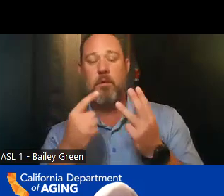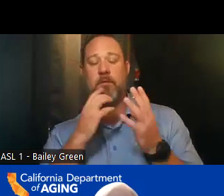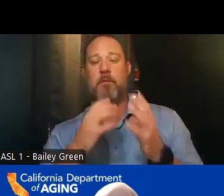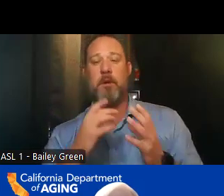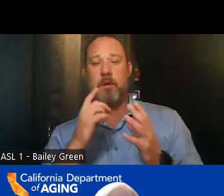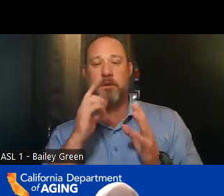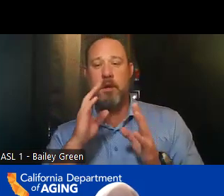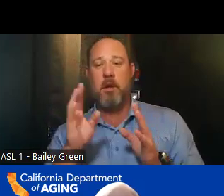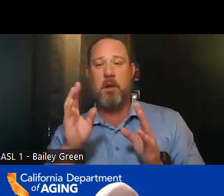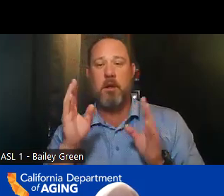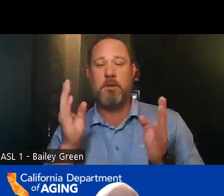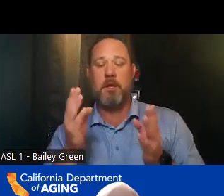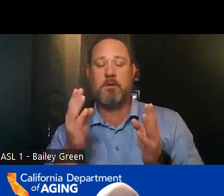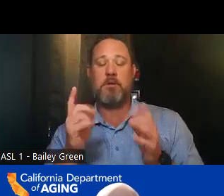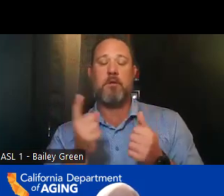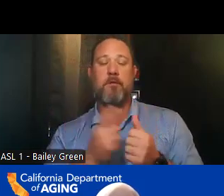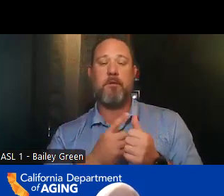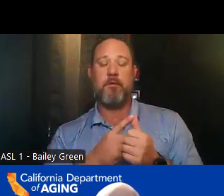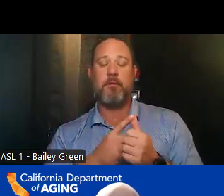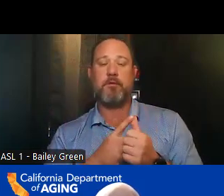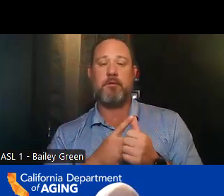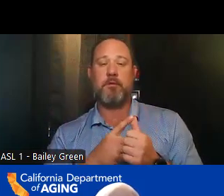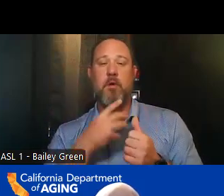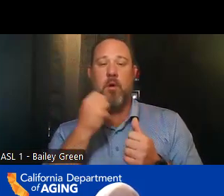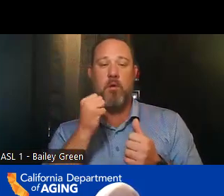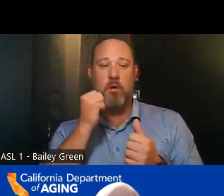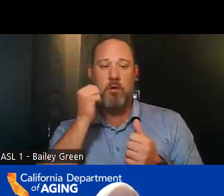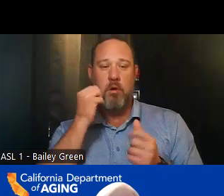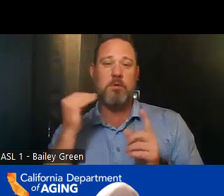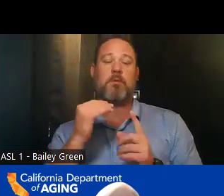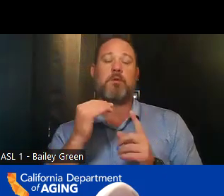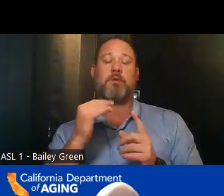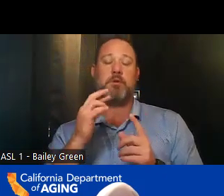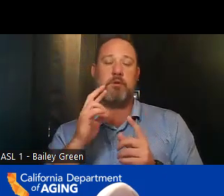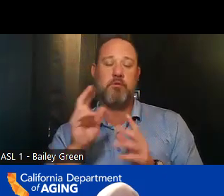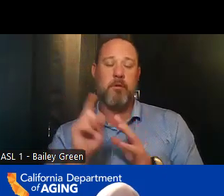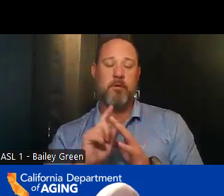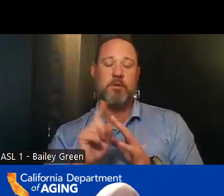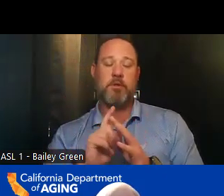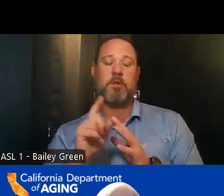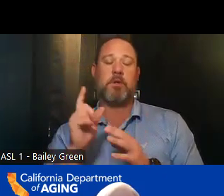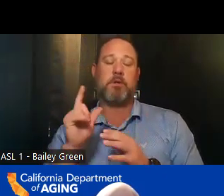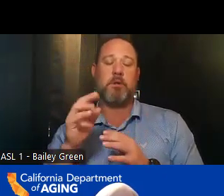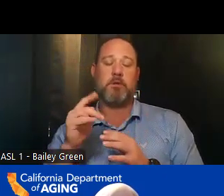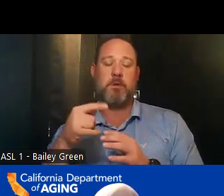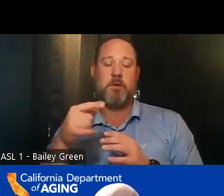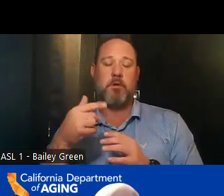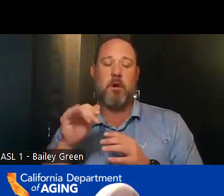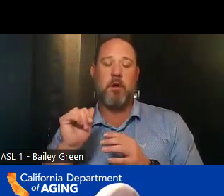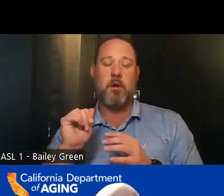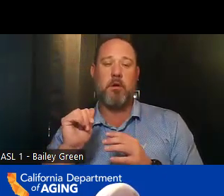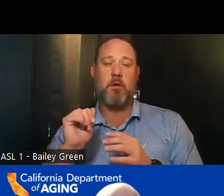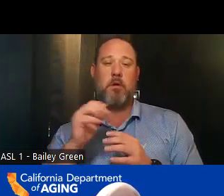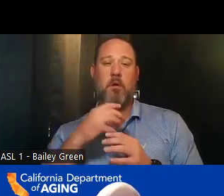and consideration. The first being older adult immigrants and refugees, LGBTQIA, Two-Spirit plus